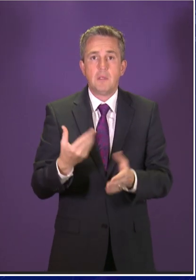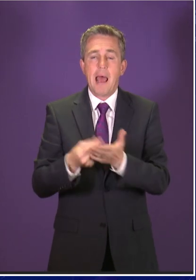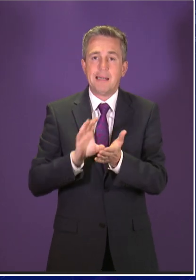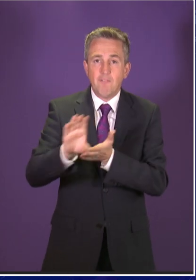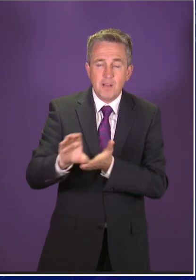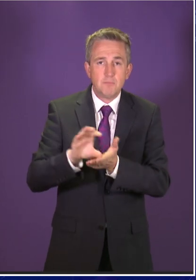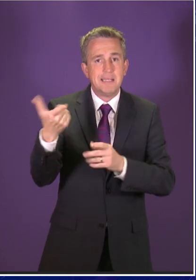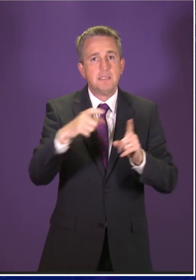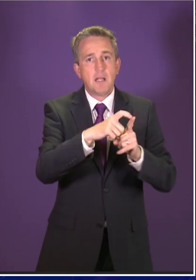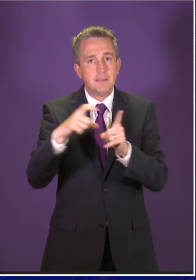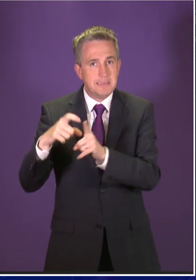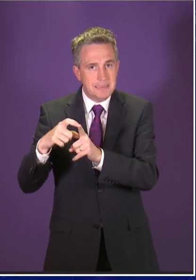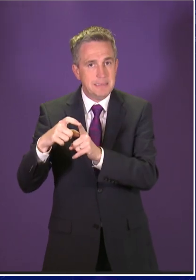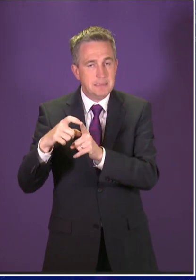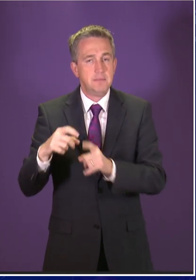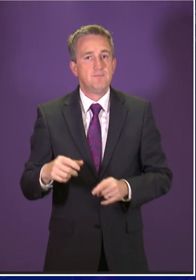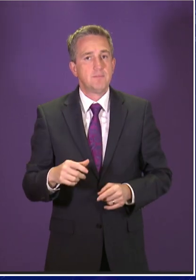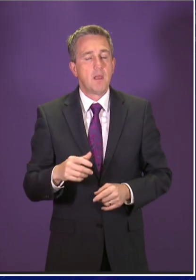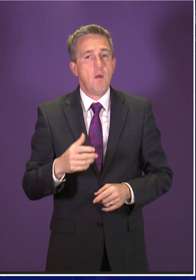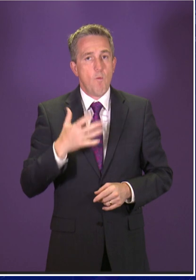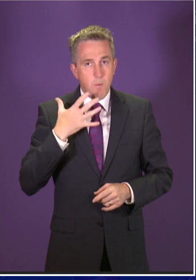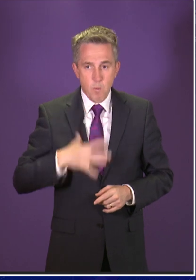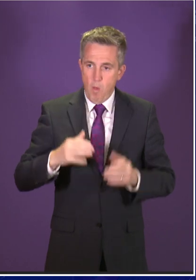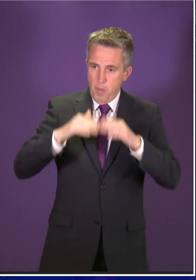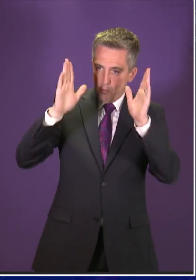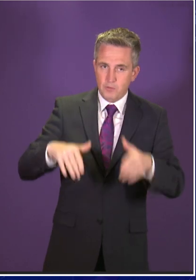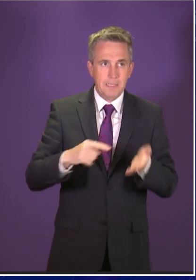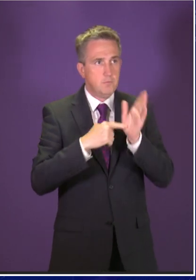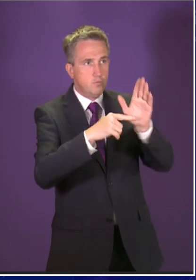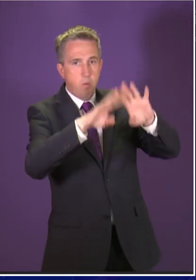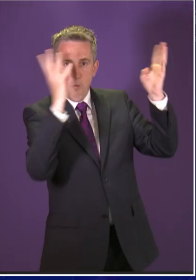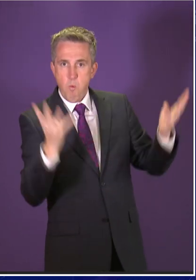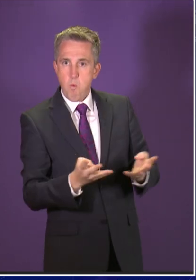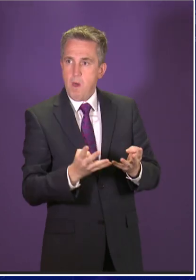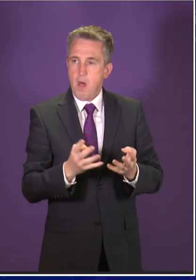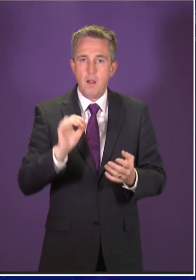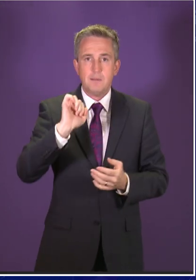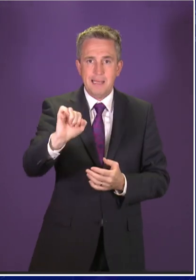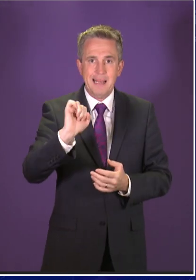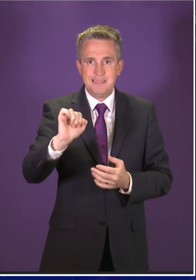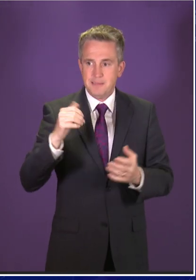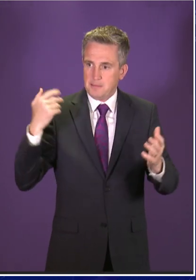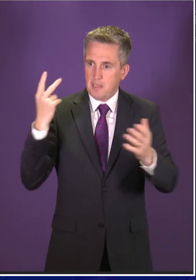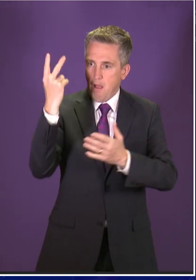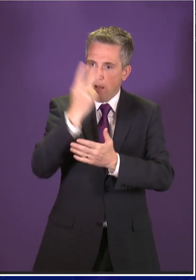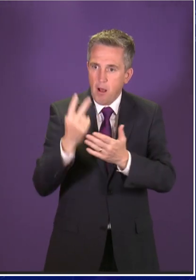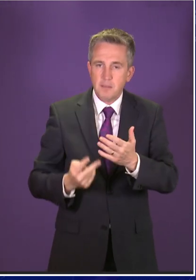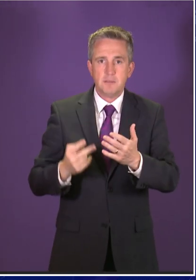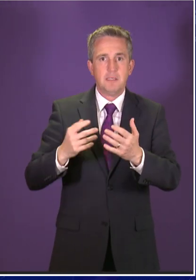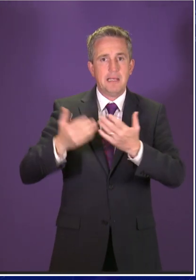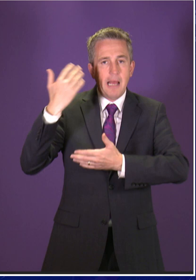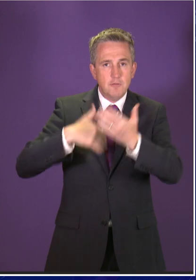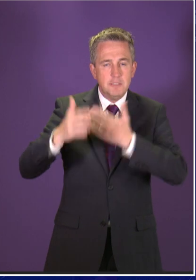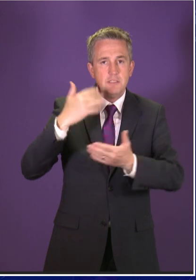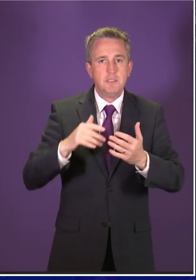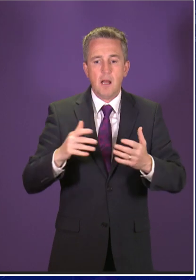by highlighting the city's design heritage, the museum will also inspire Dundee's next generation of designers and artists.